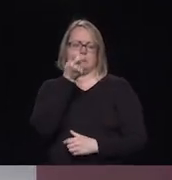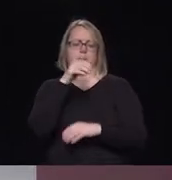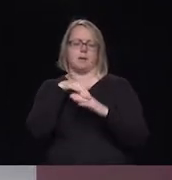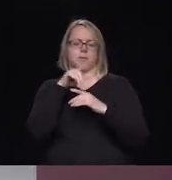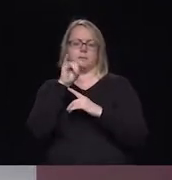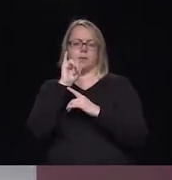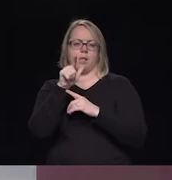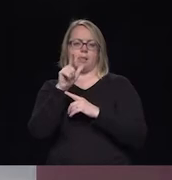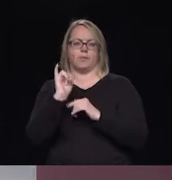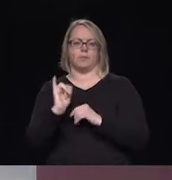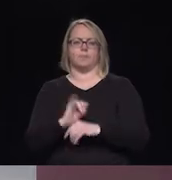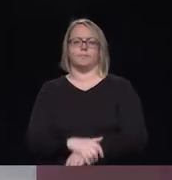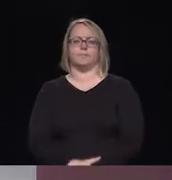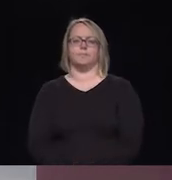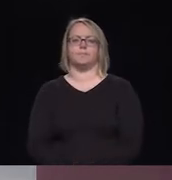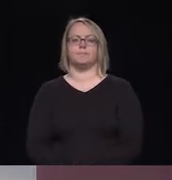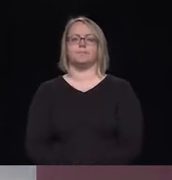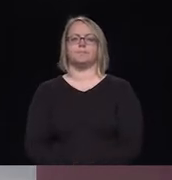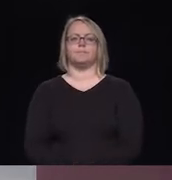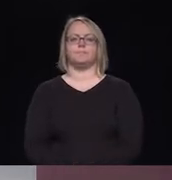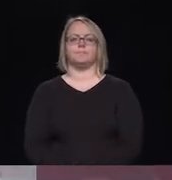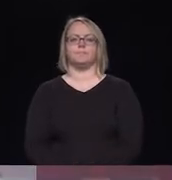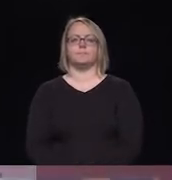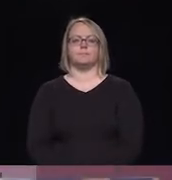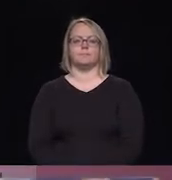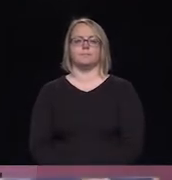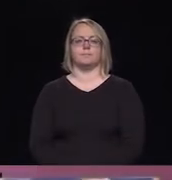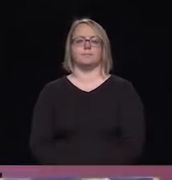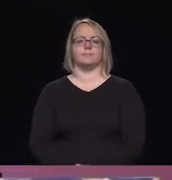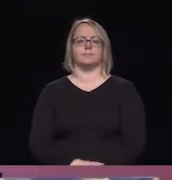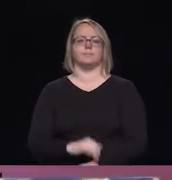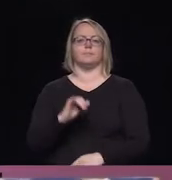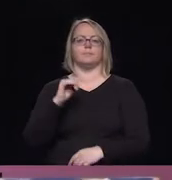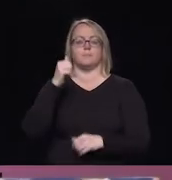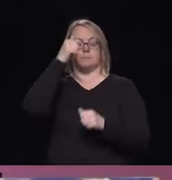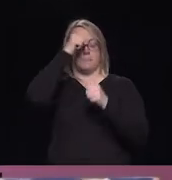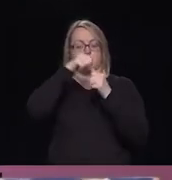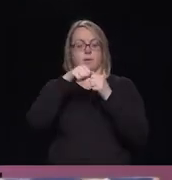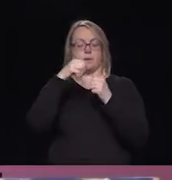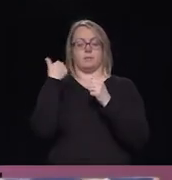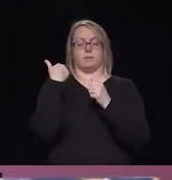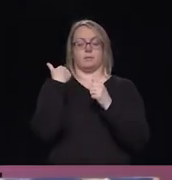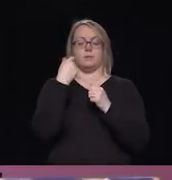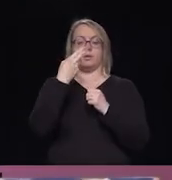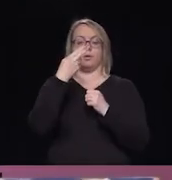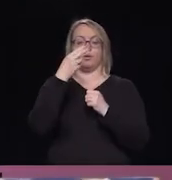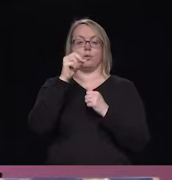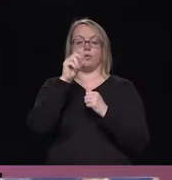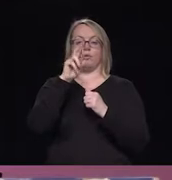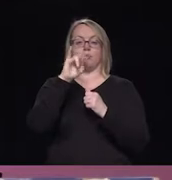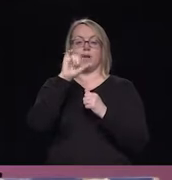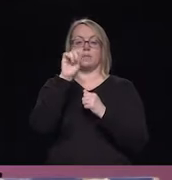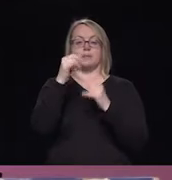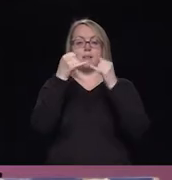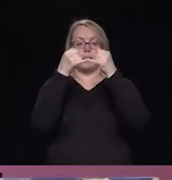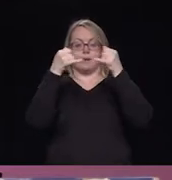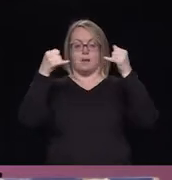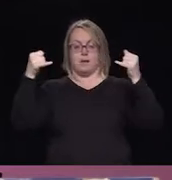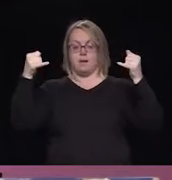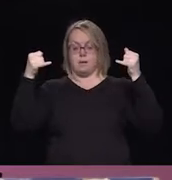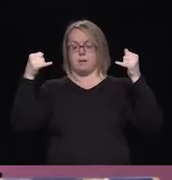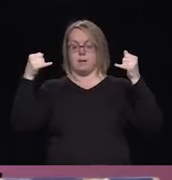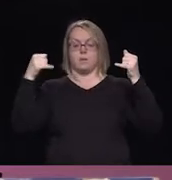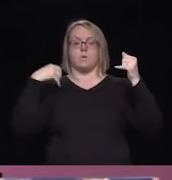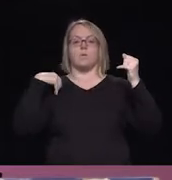cottontail. And using the same yellow right above the horizon, we're going to do some